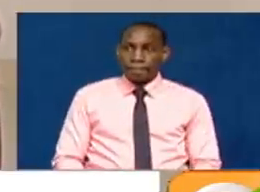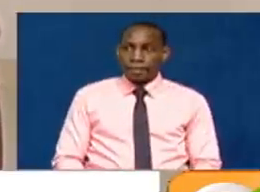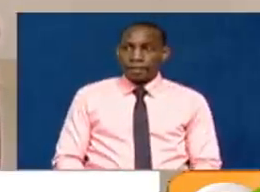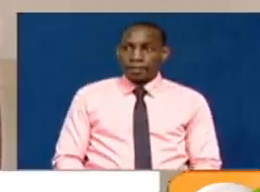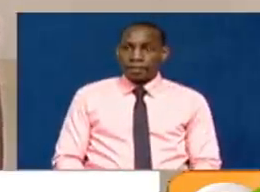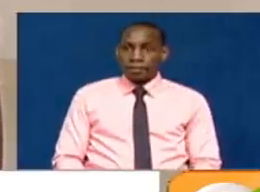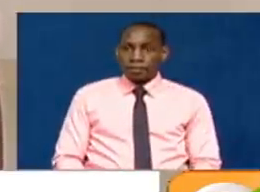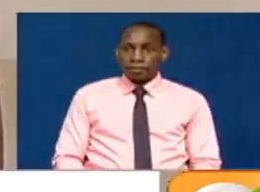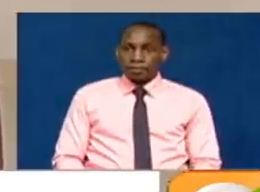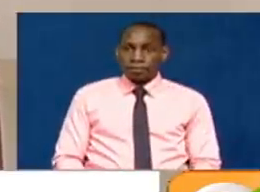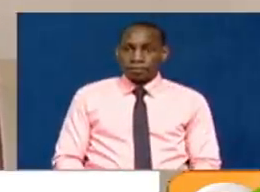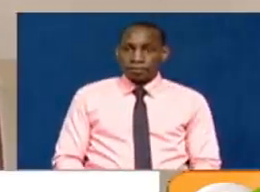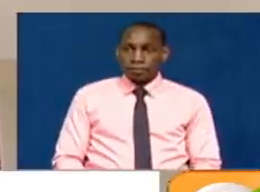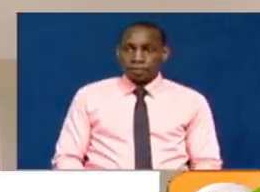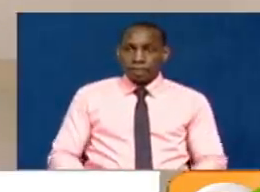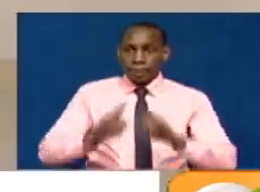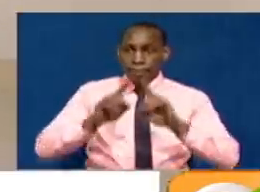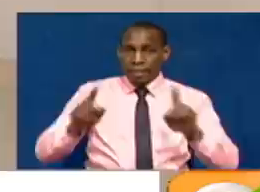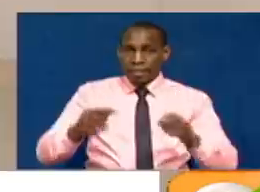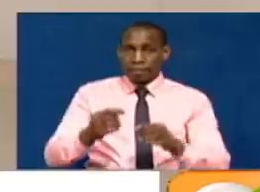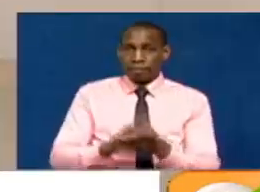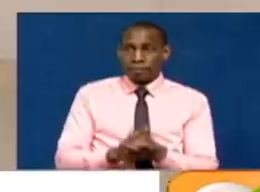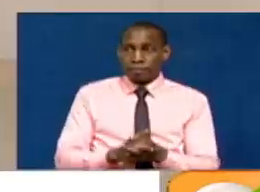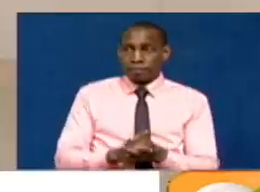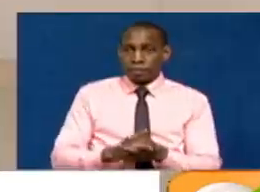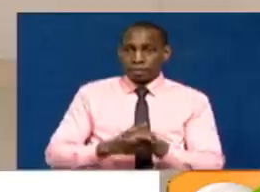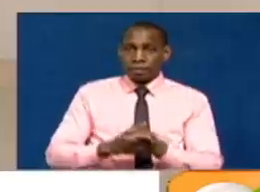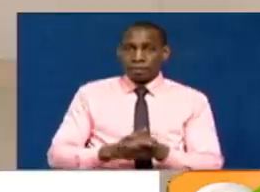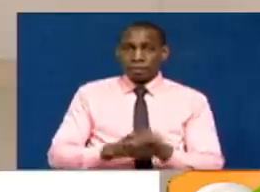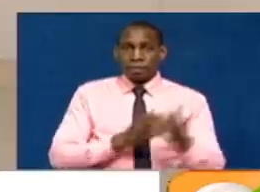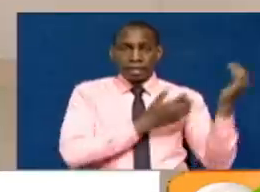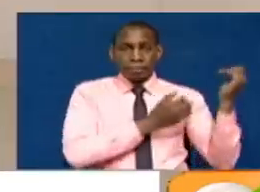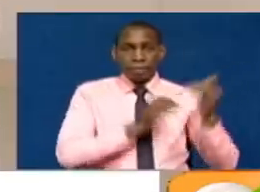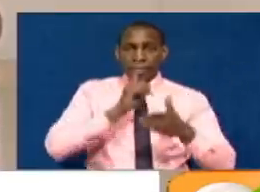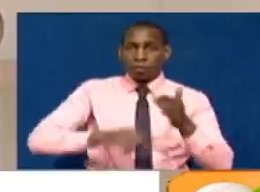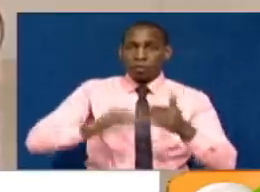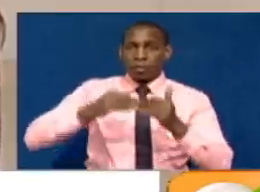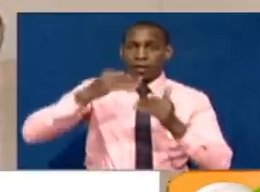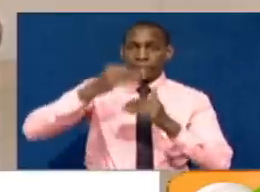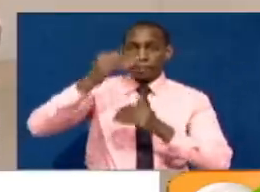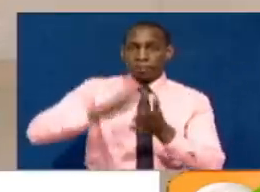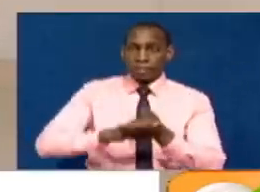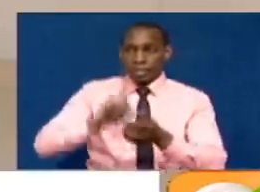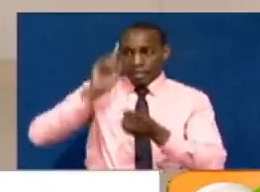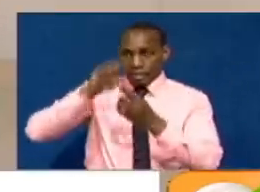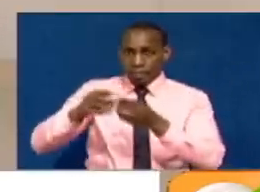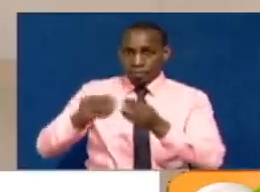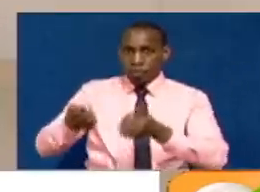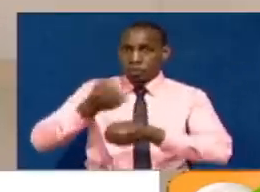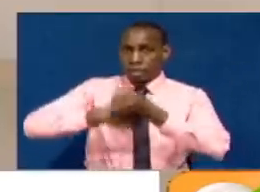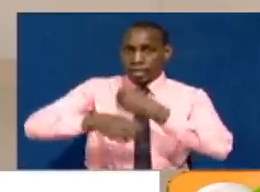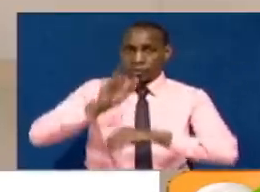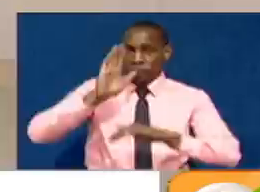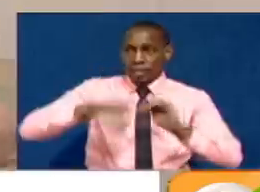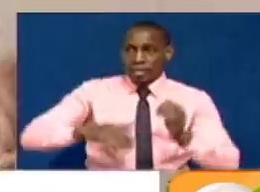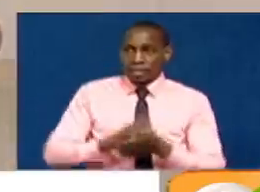cannot slide back into it. But one of the things that we need to start looking at going forward is some more targeted interventions and measures. So rather